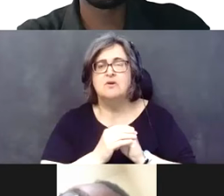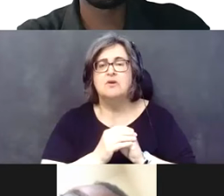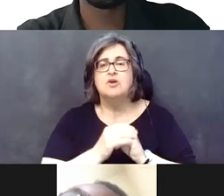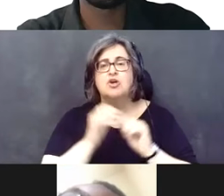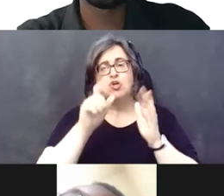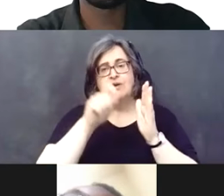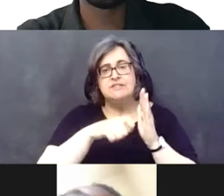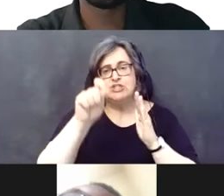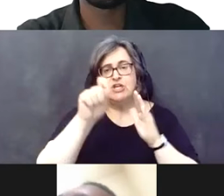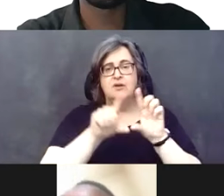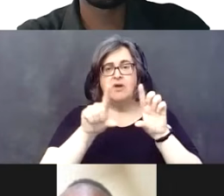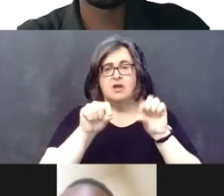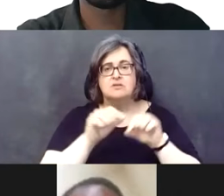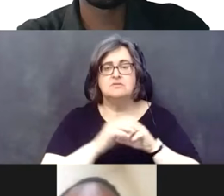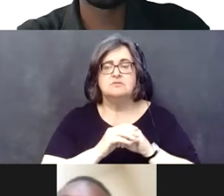check a box.